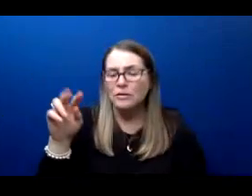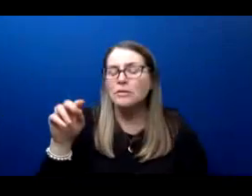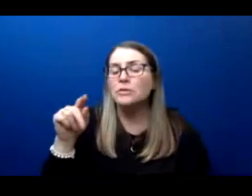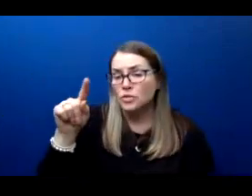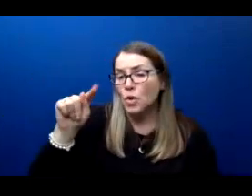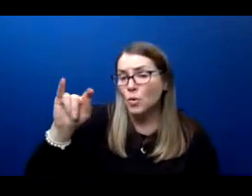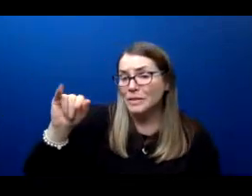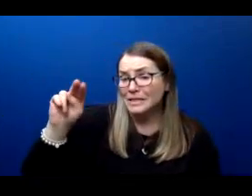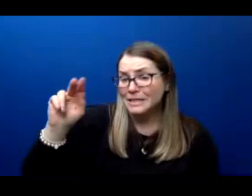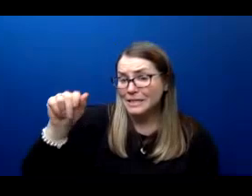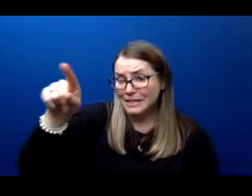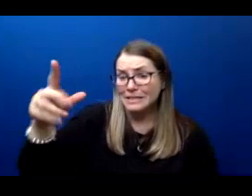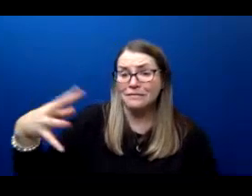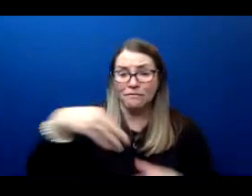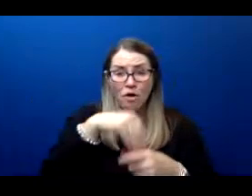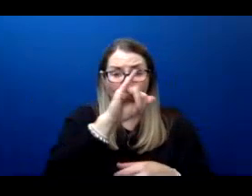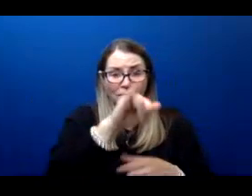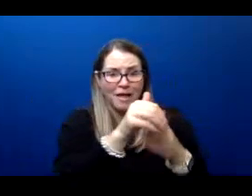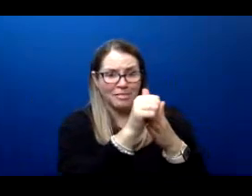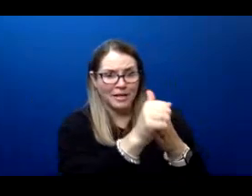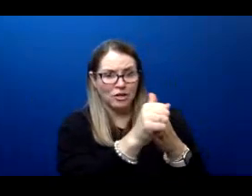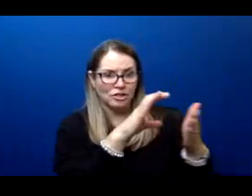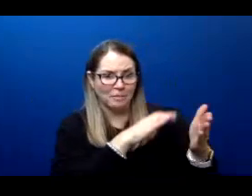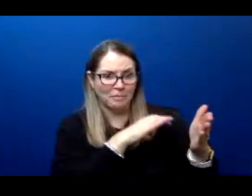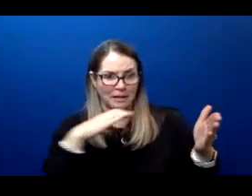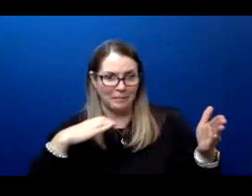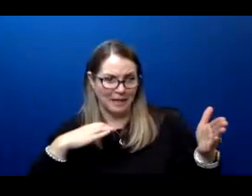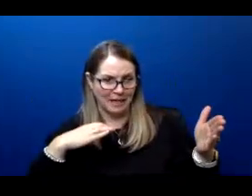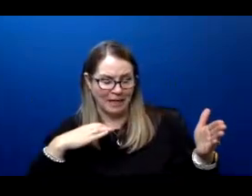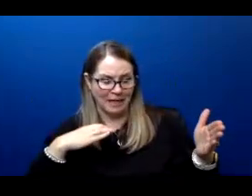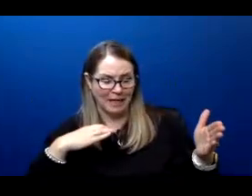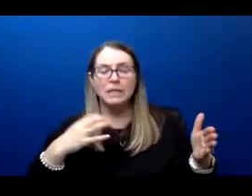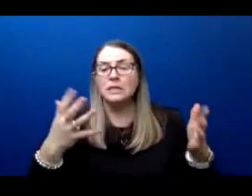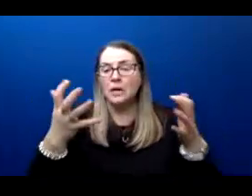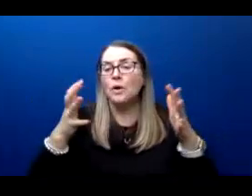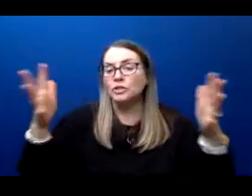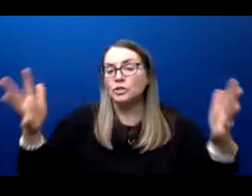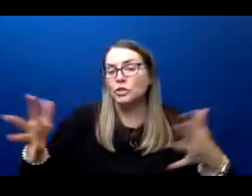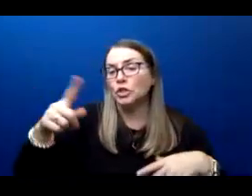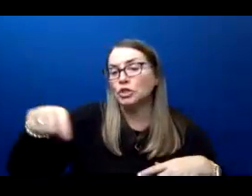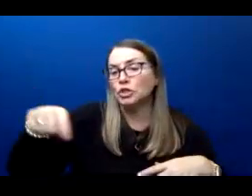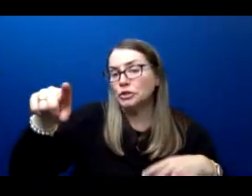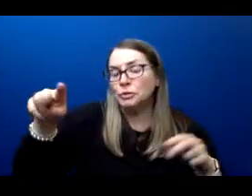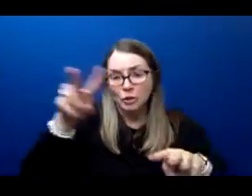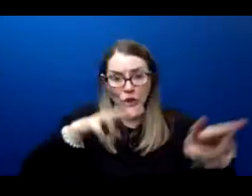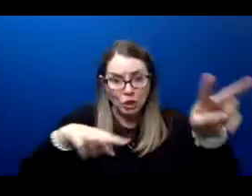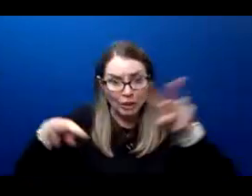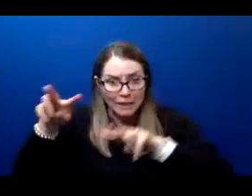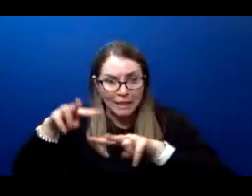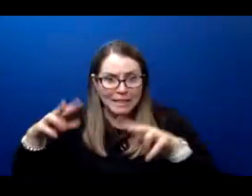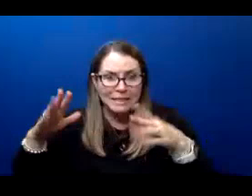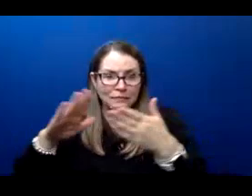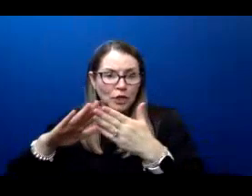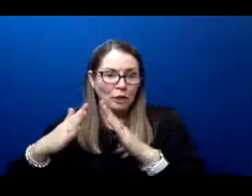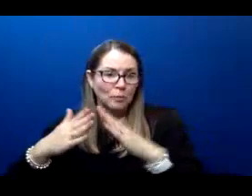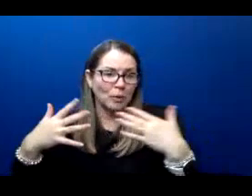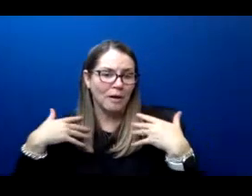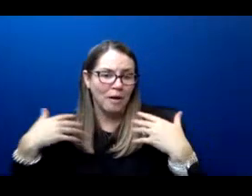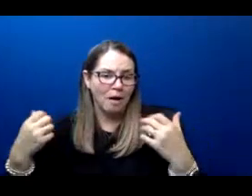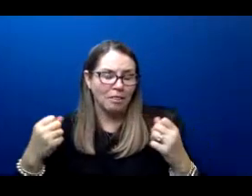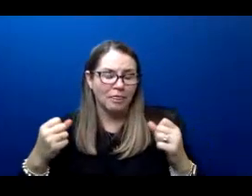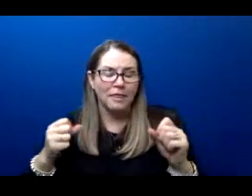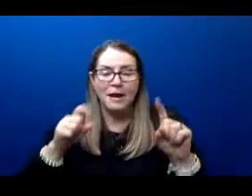on their leadership committee as well. And I would like to kind of urge everyone to take a look at these. They are the community health assessments.